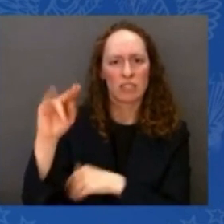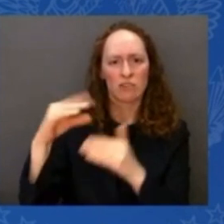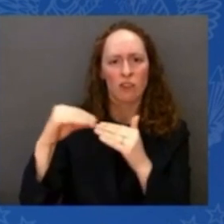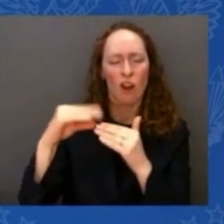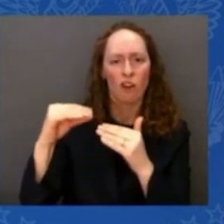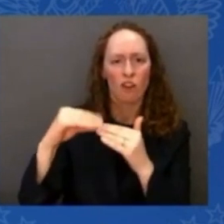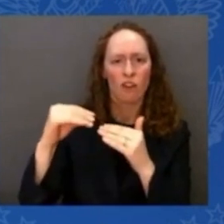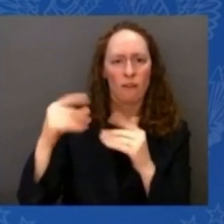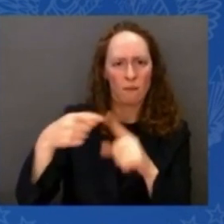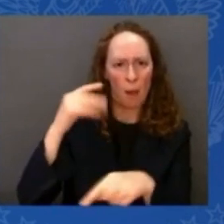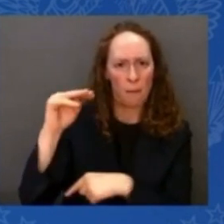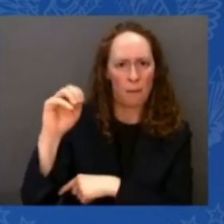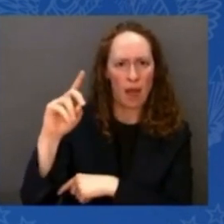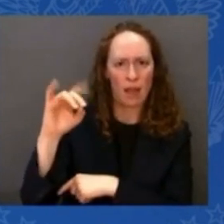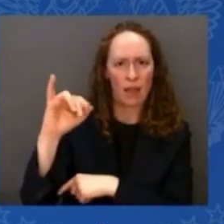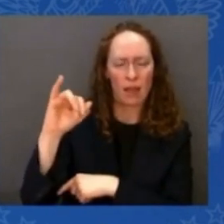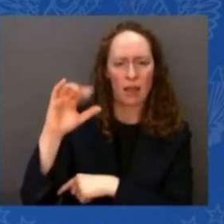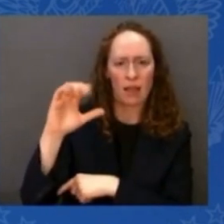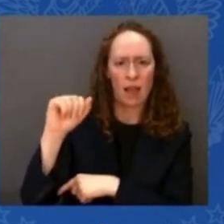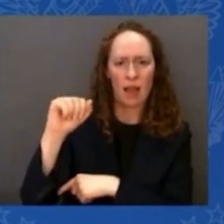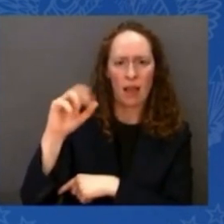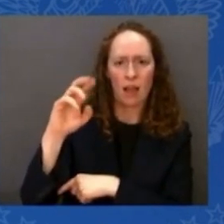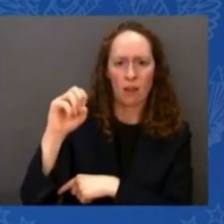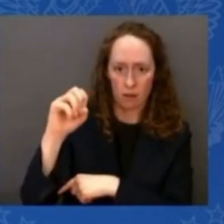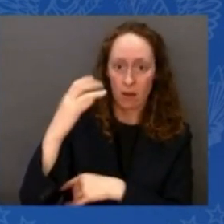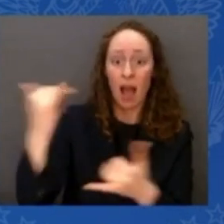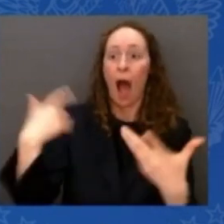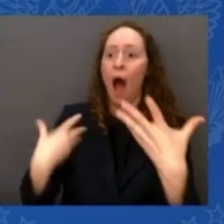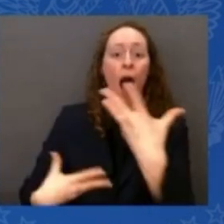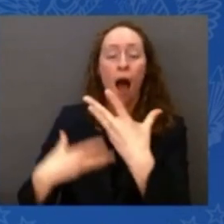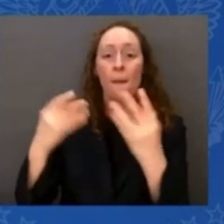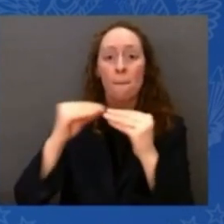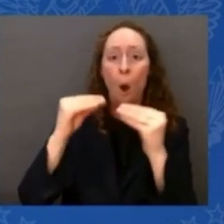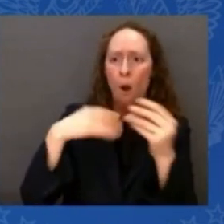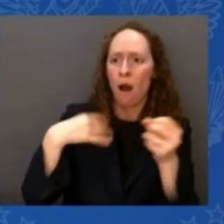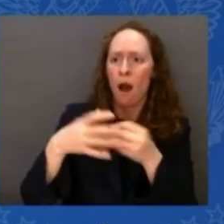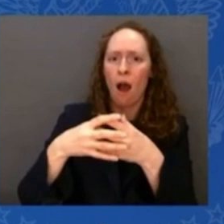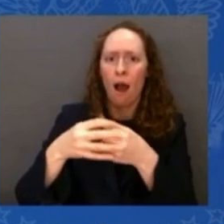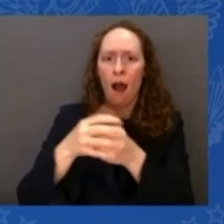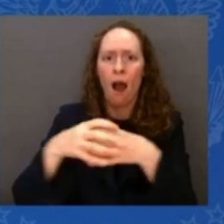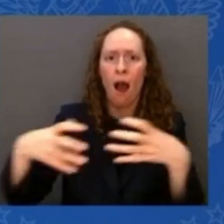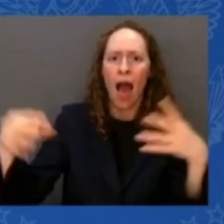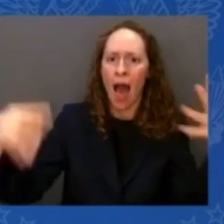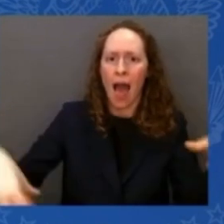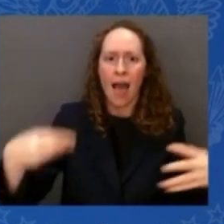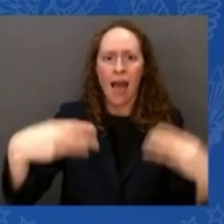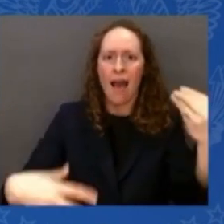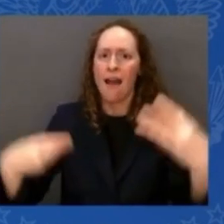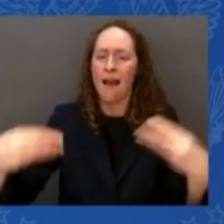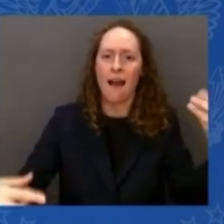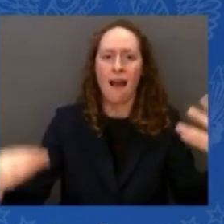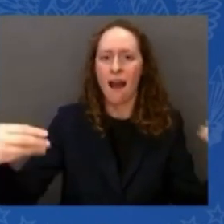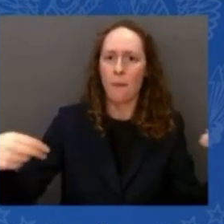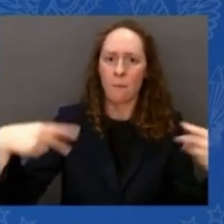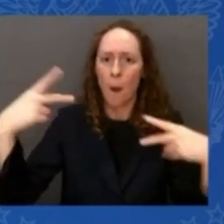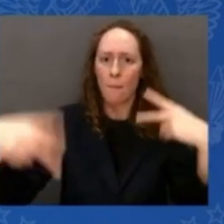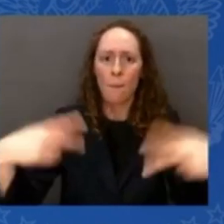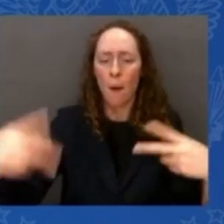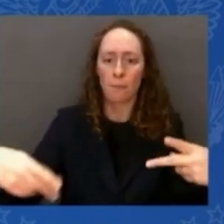Act, and then additional deep cuts that could lead to nearly 70 million people losing critical